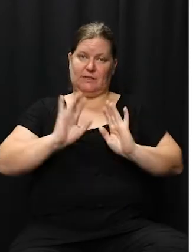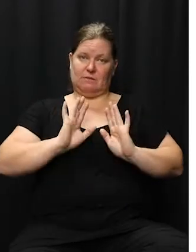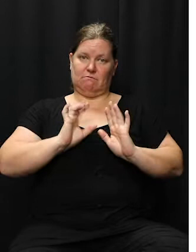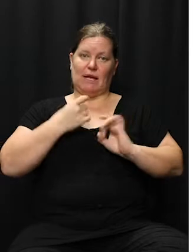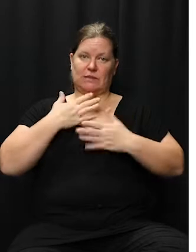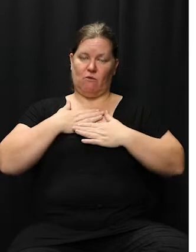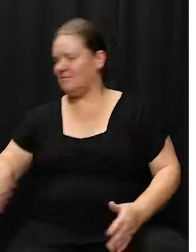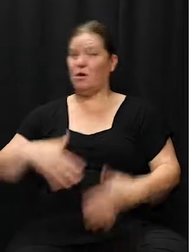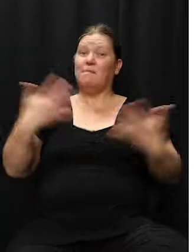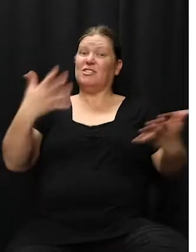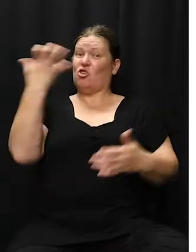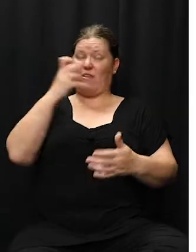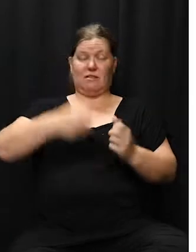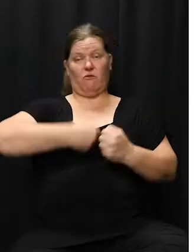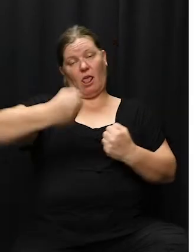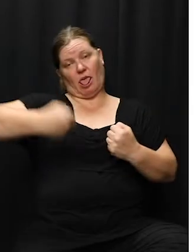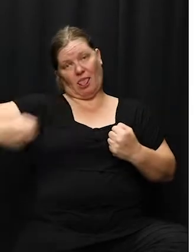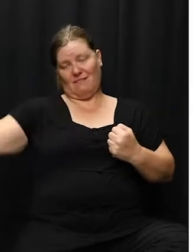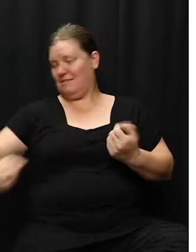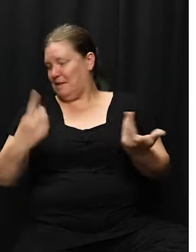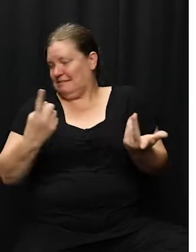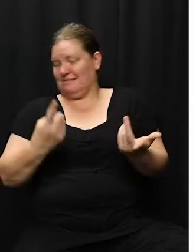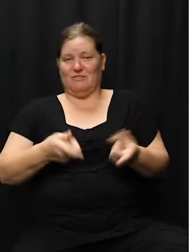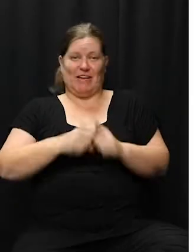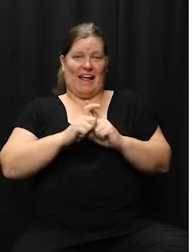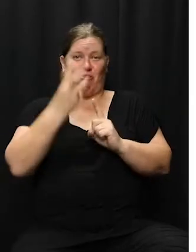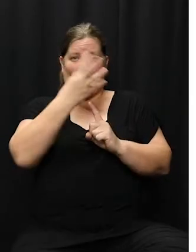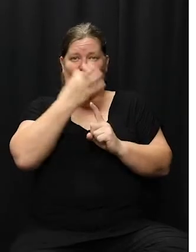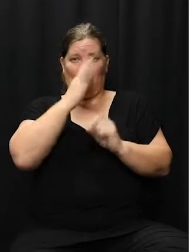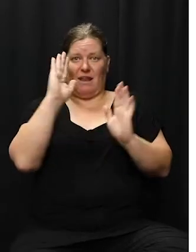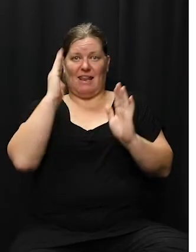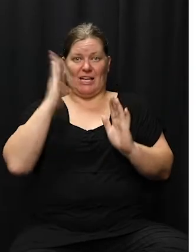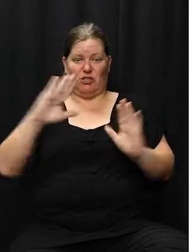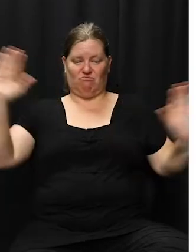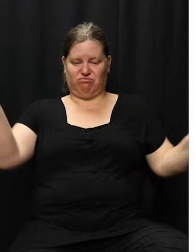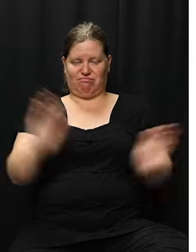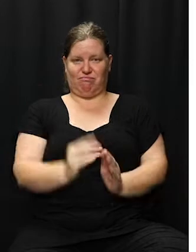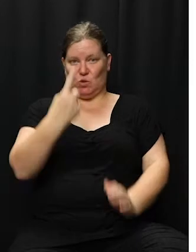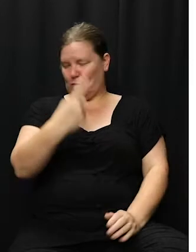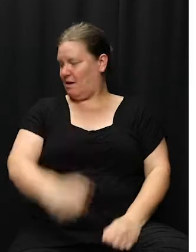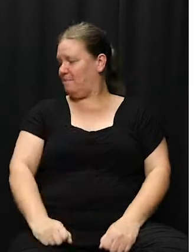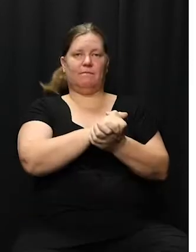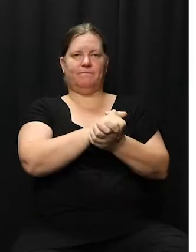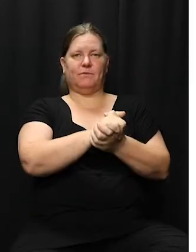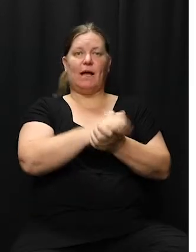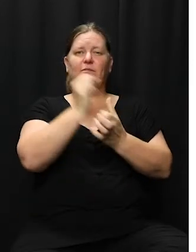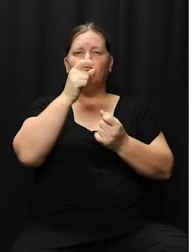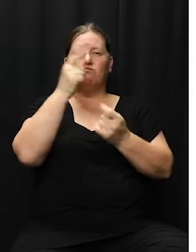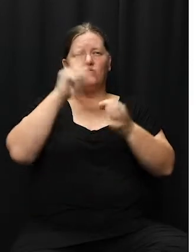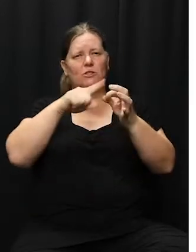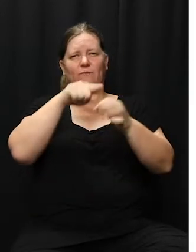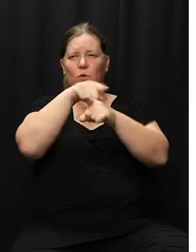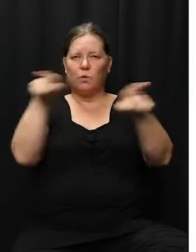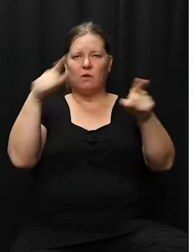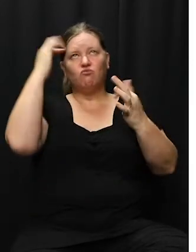We have to make those activities. It's that simple, ourselves. So I'm sorry this has gone on and on a bit. It's really hard to put a 3-hour lecture into 1 hour.